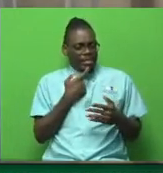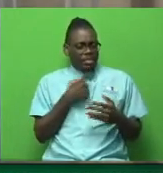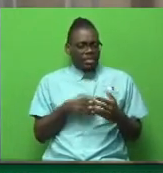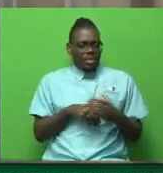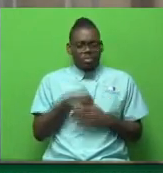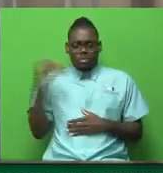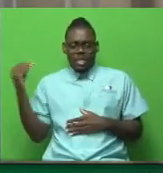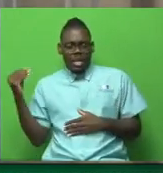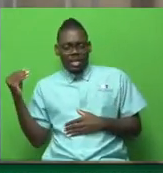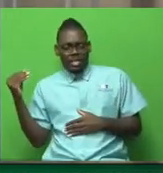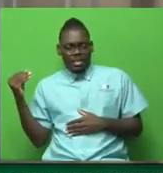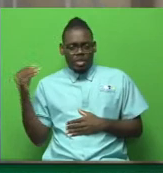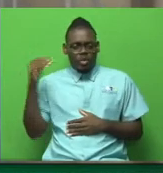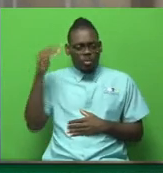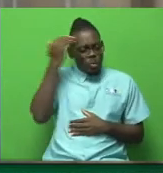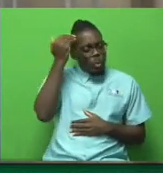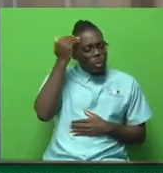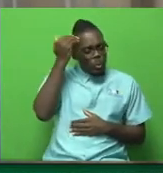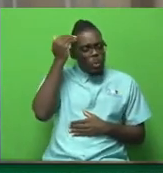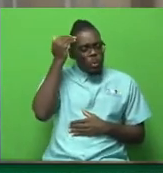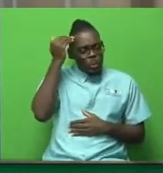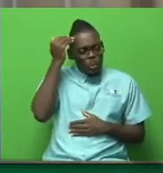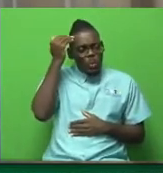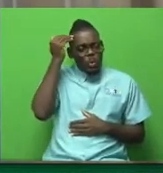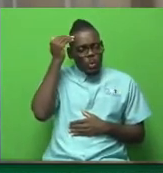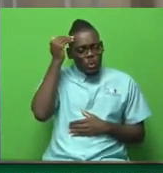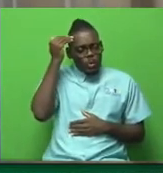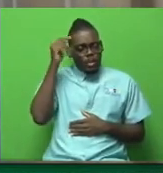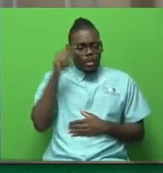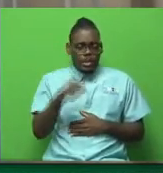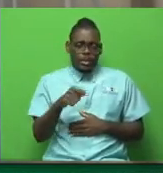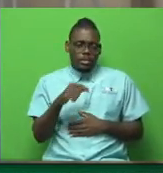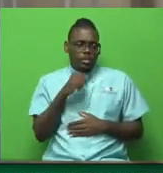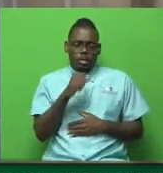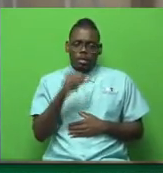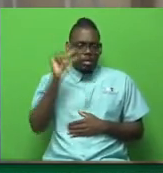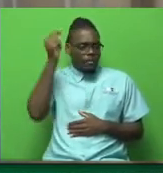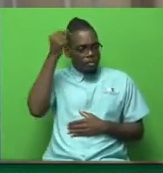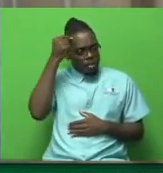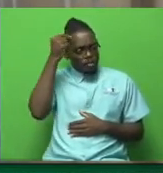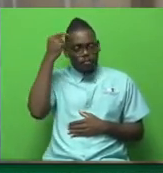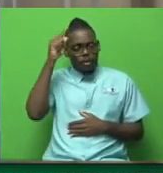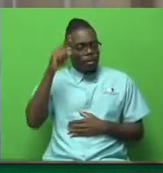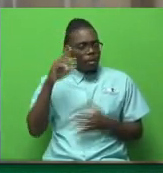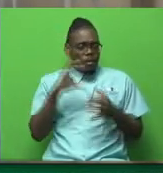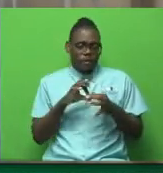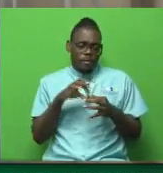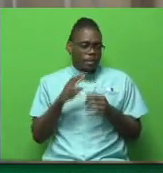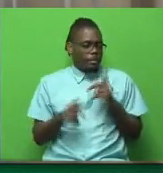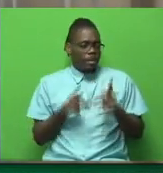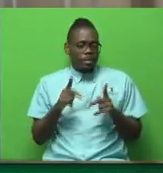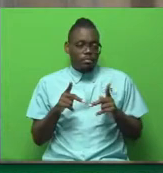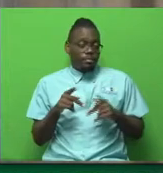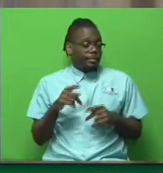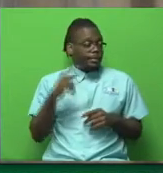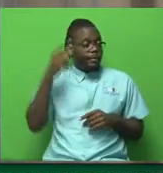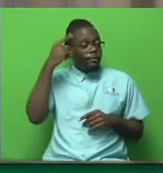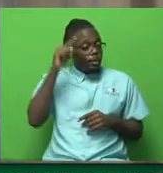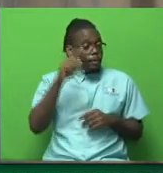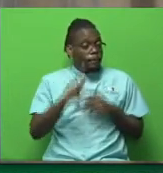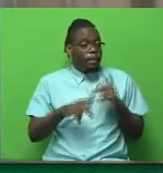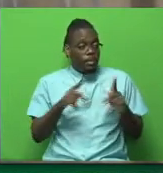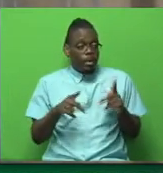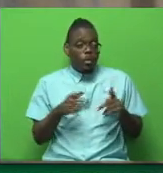you know that this is not a government of the people 40 people or by the people